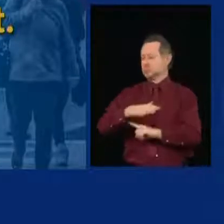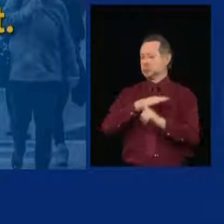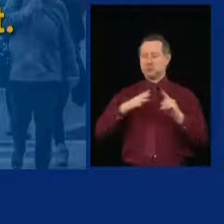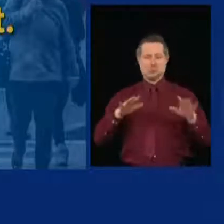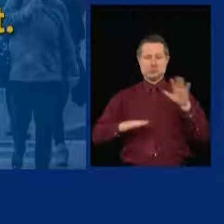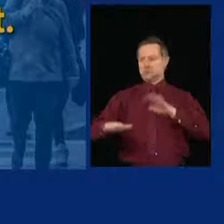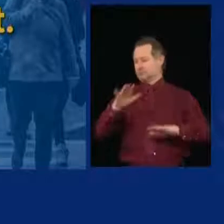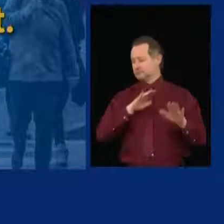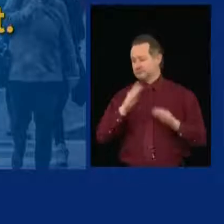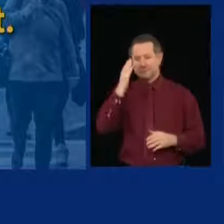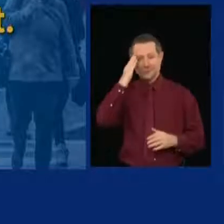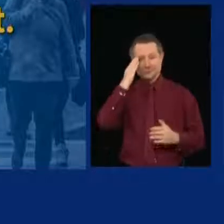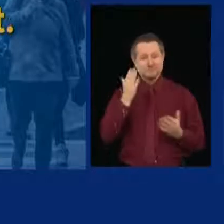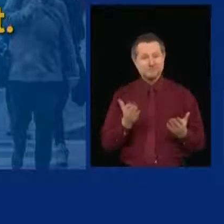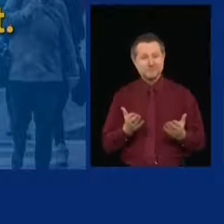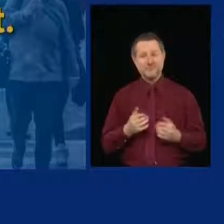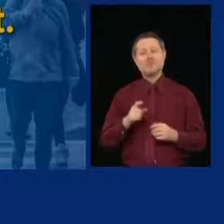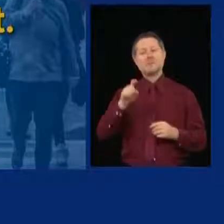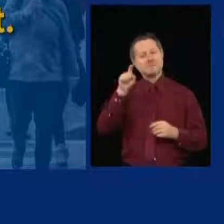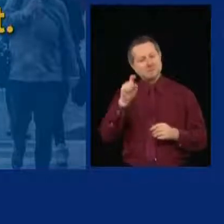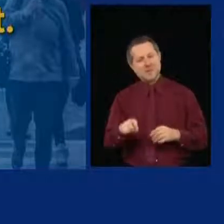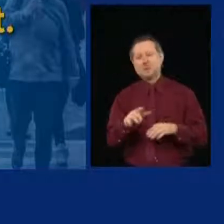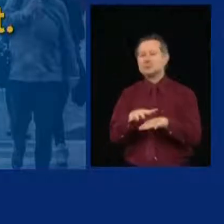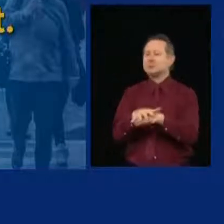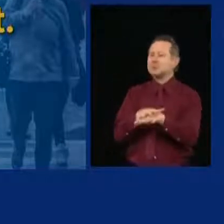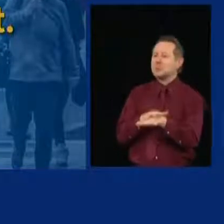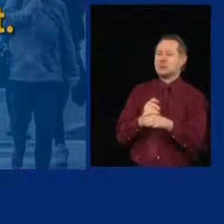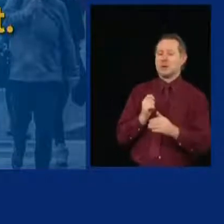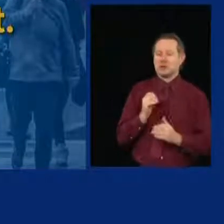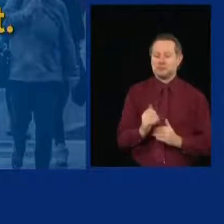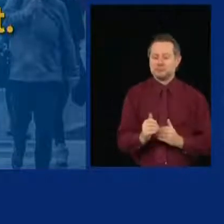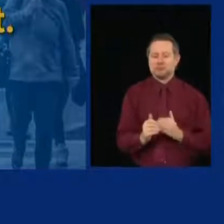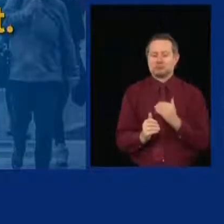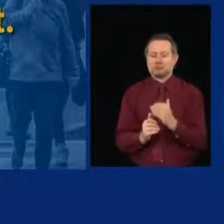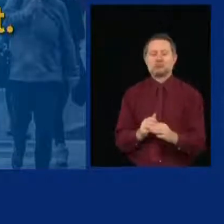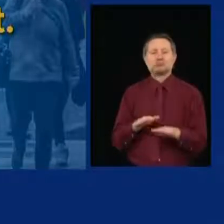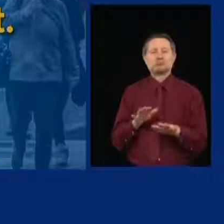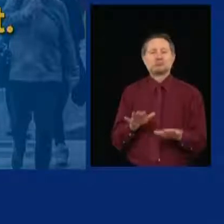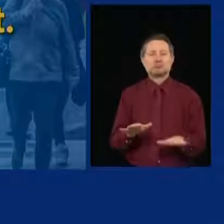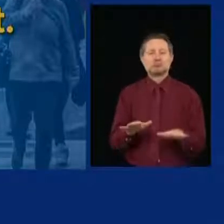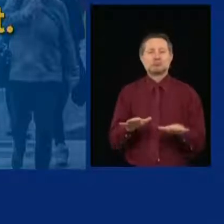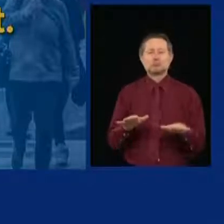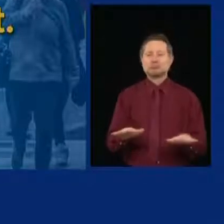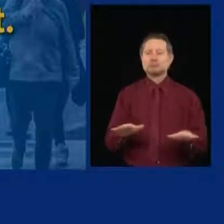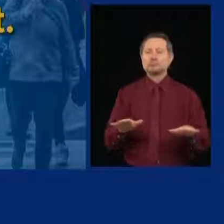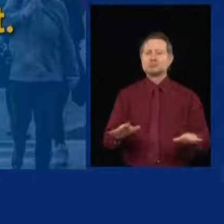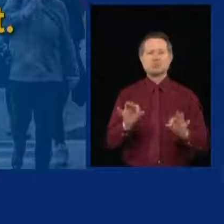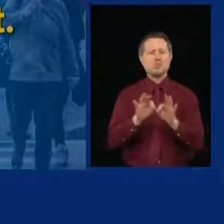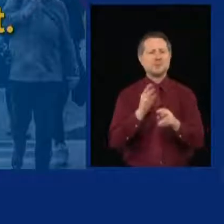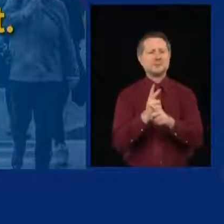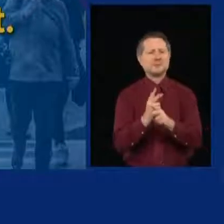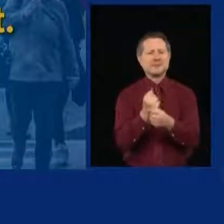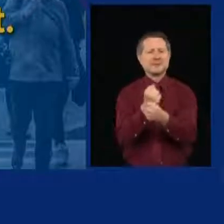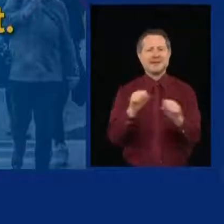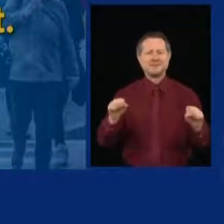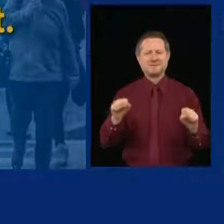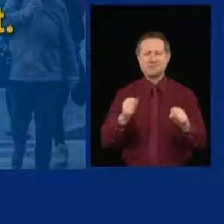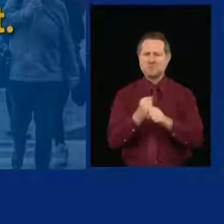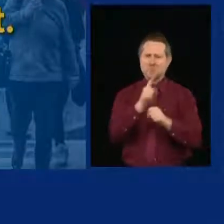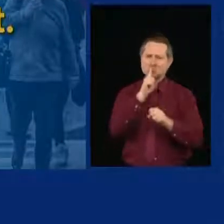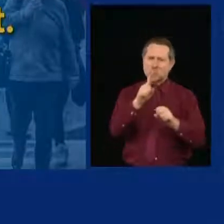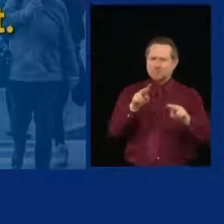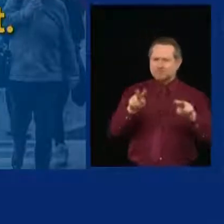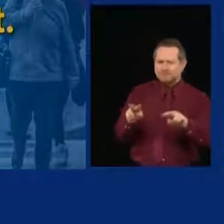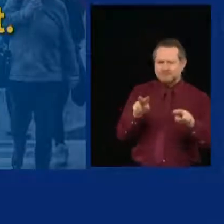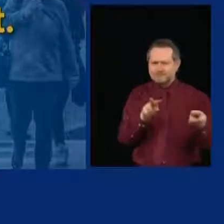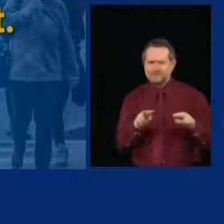morass. Take a step that you know is a firm step, and then you watch and see what happens. What happens depends